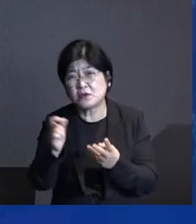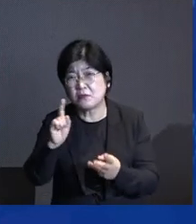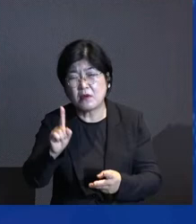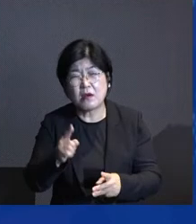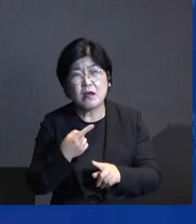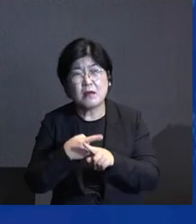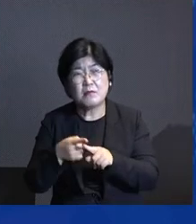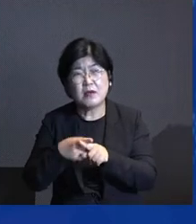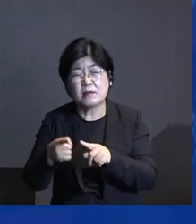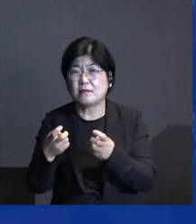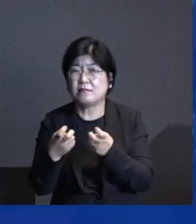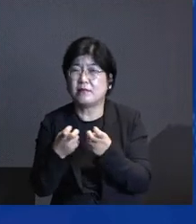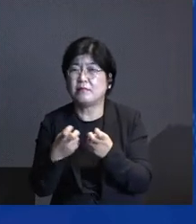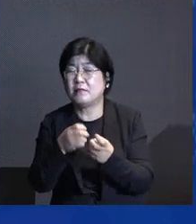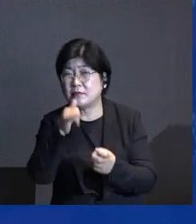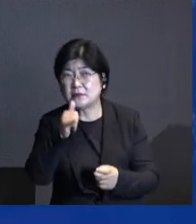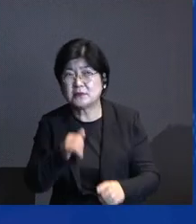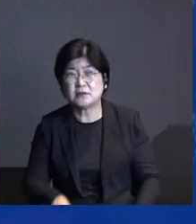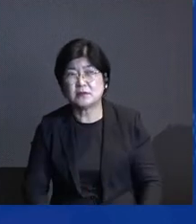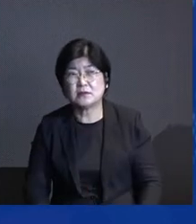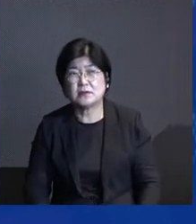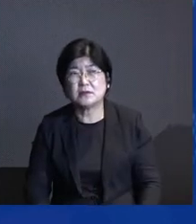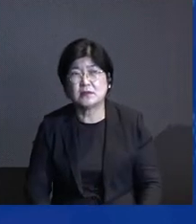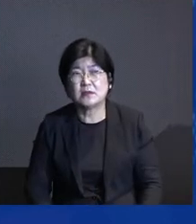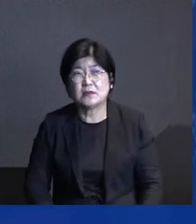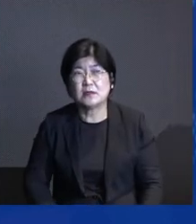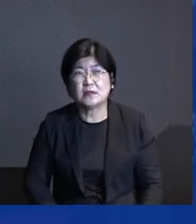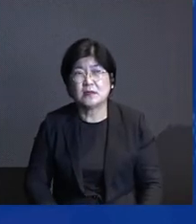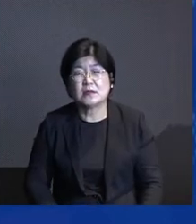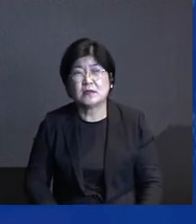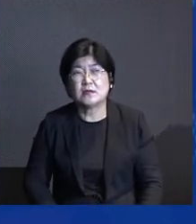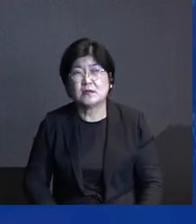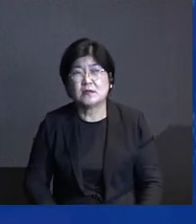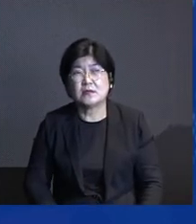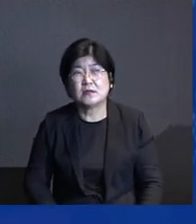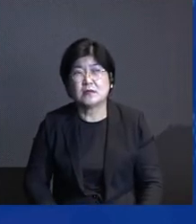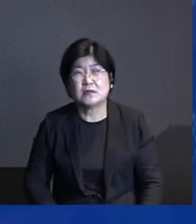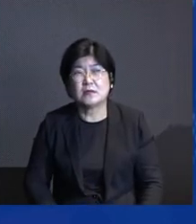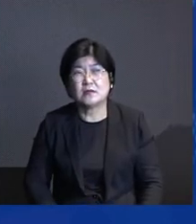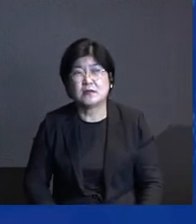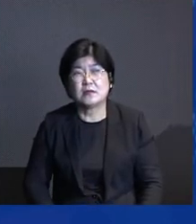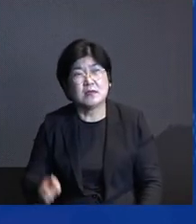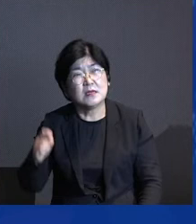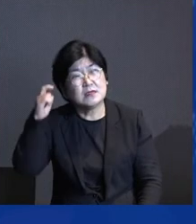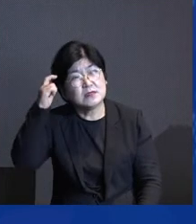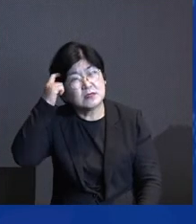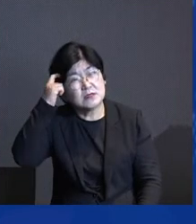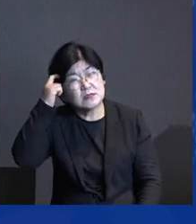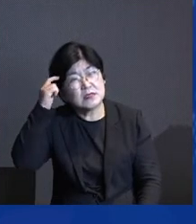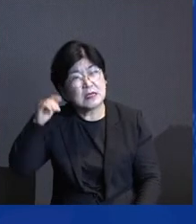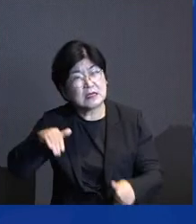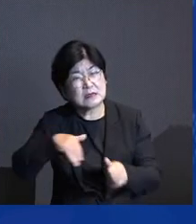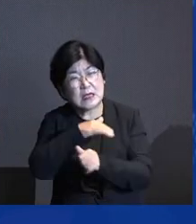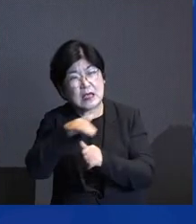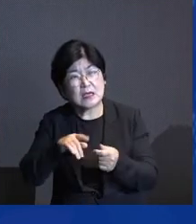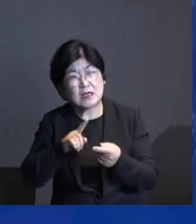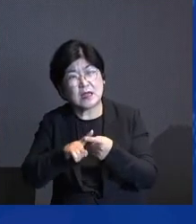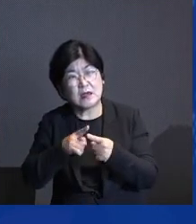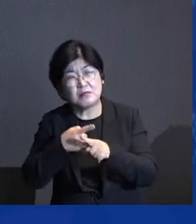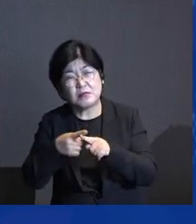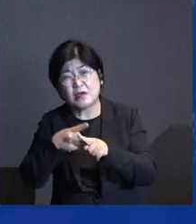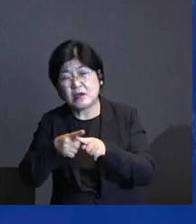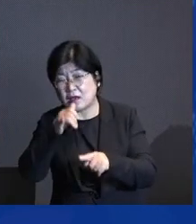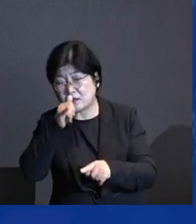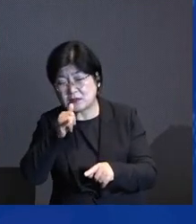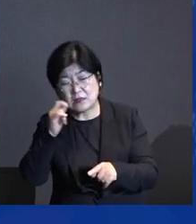developed, whether in physical, mental ability, nervous system, or brain. From the